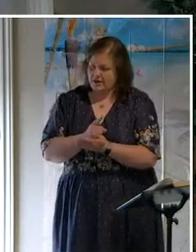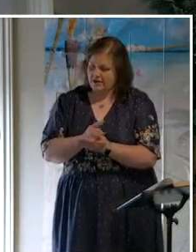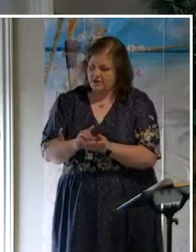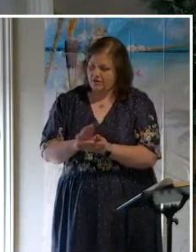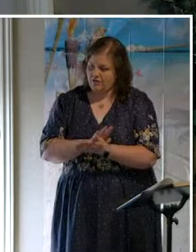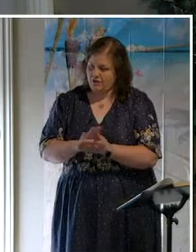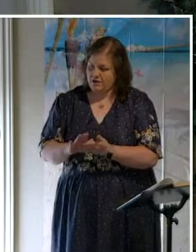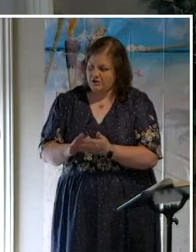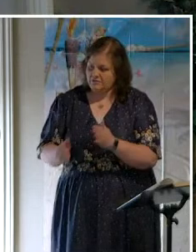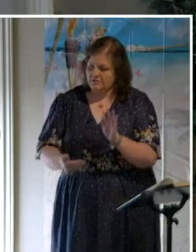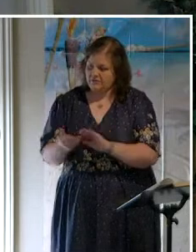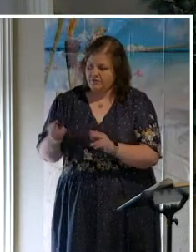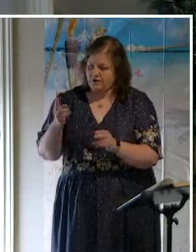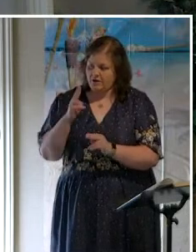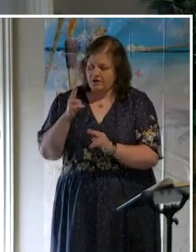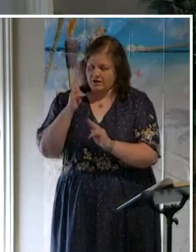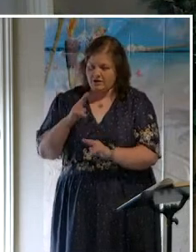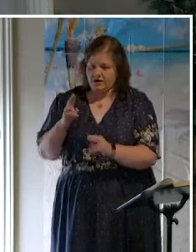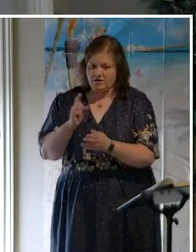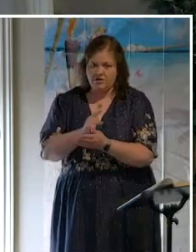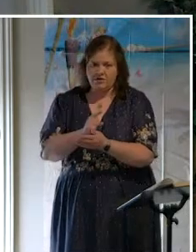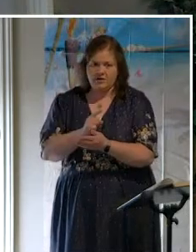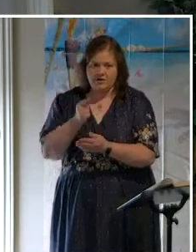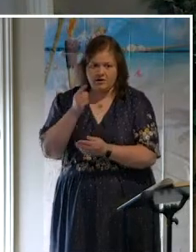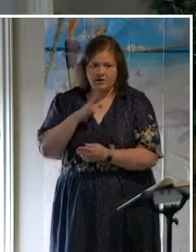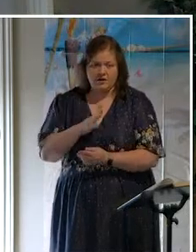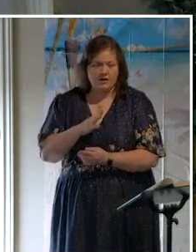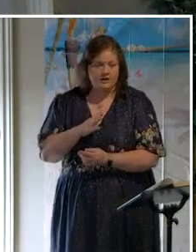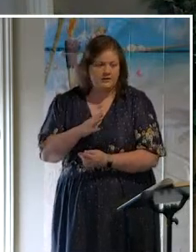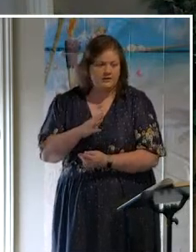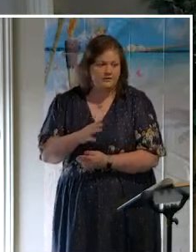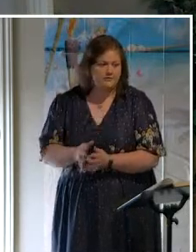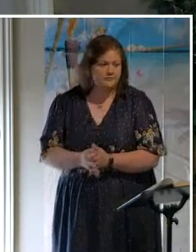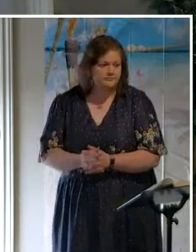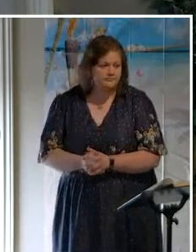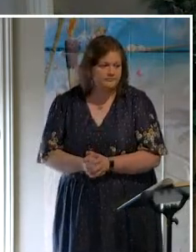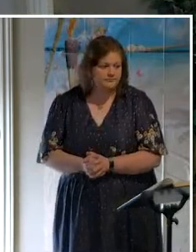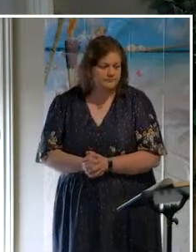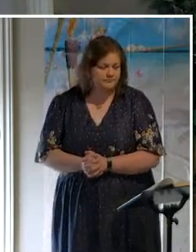what I have done, but because of what he did for me on Calvary.